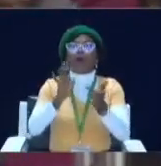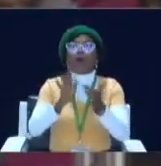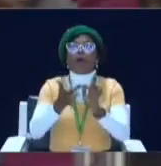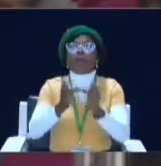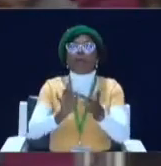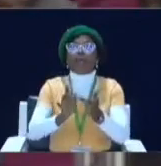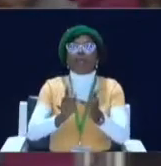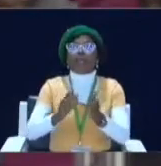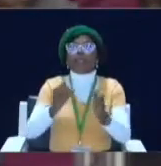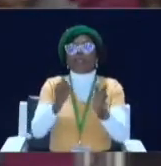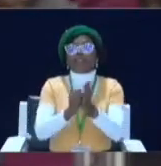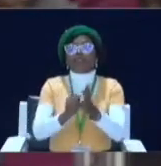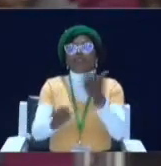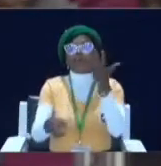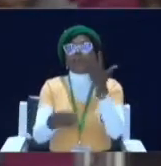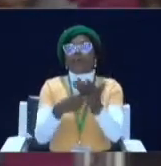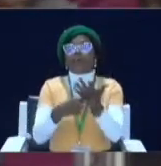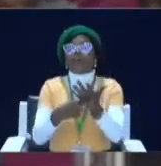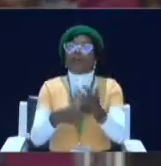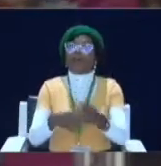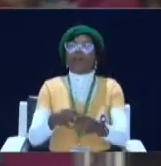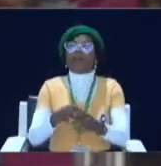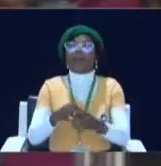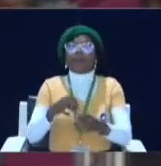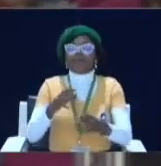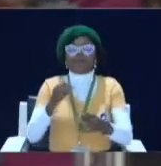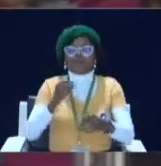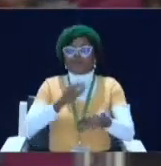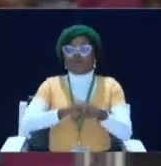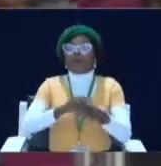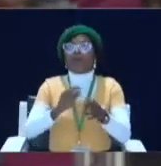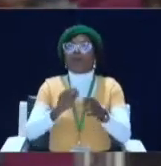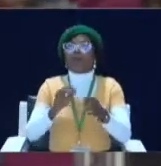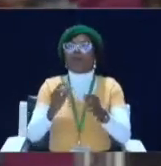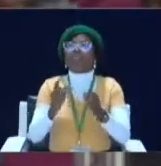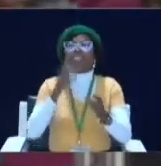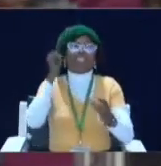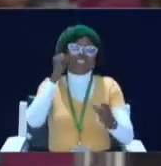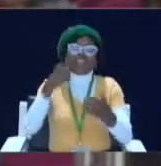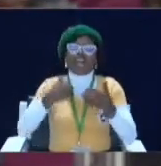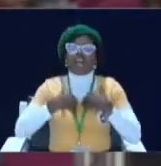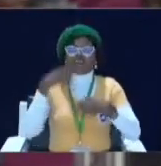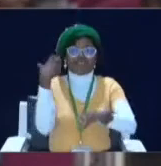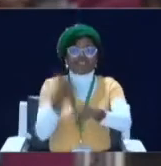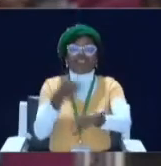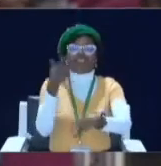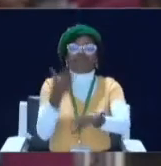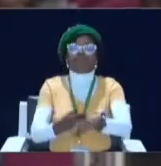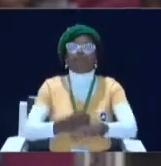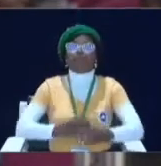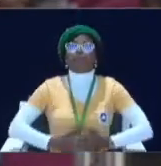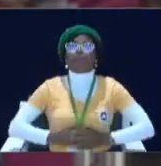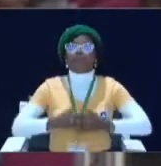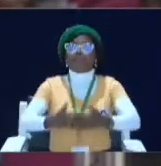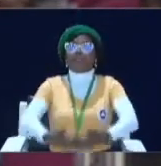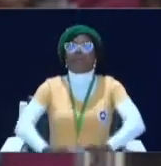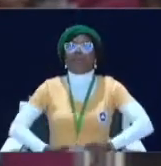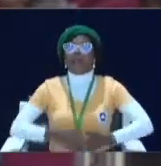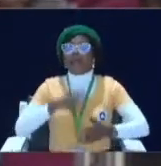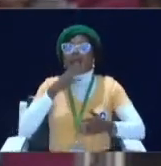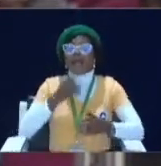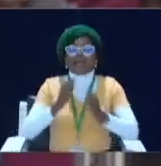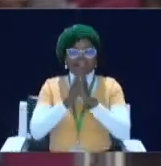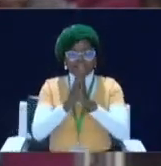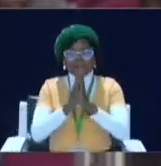keyed into the special prayers for children. She had a difficult pregnancy and prayed fervently.